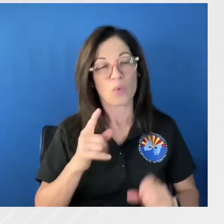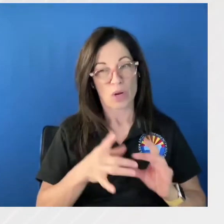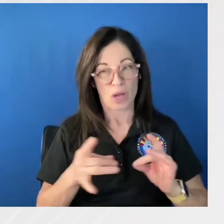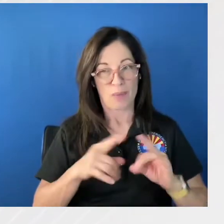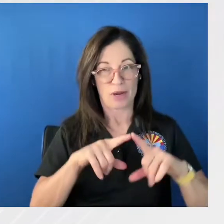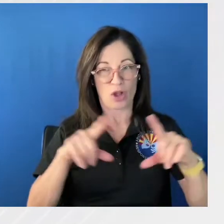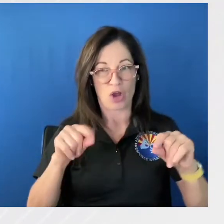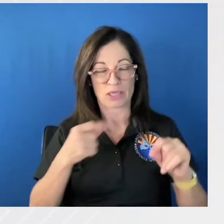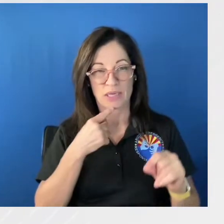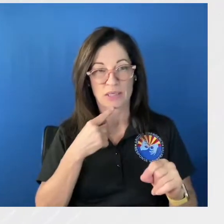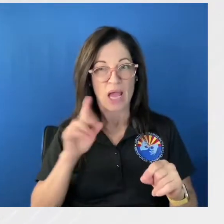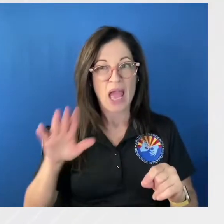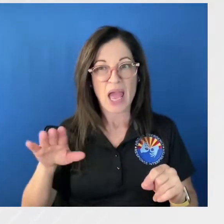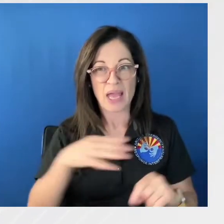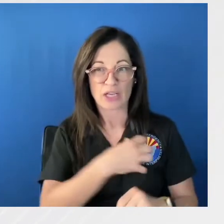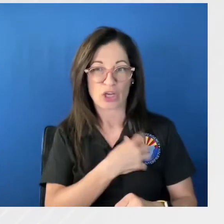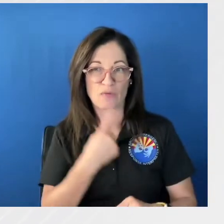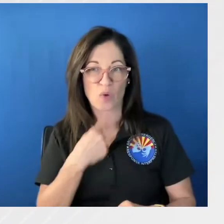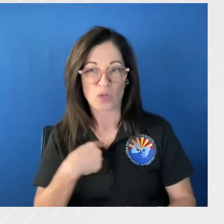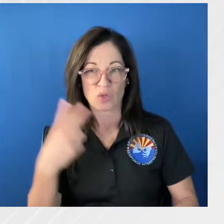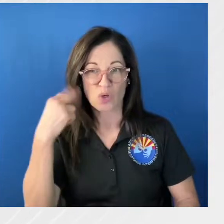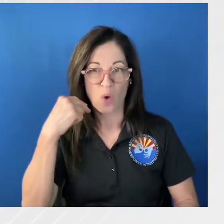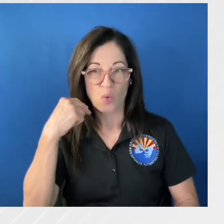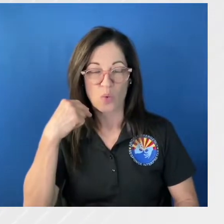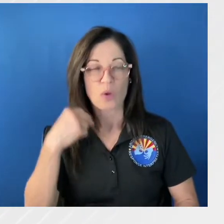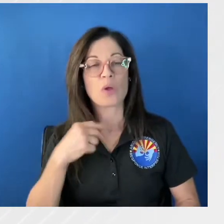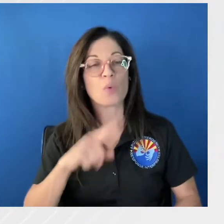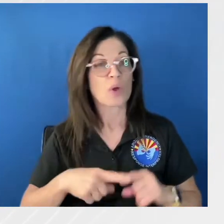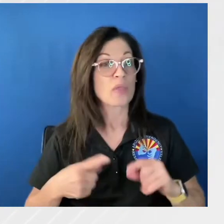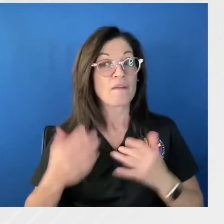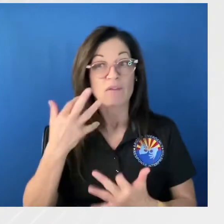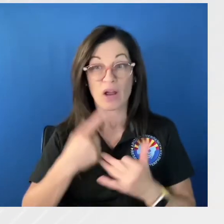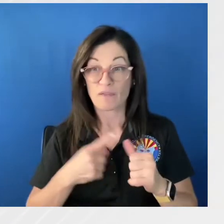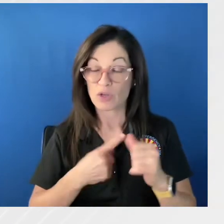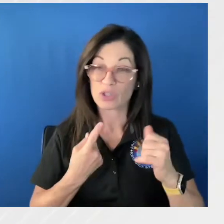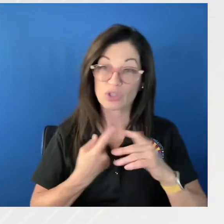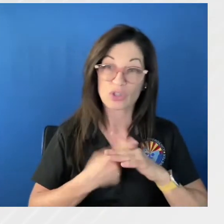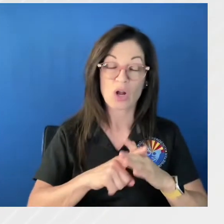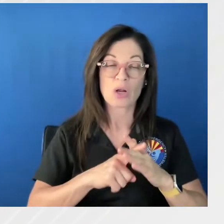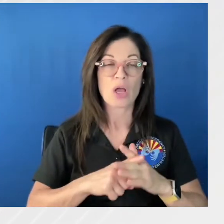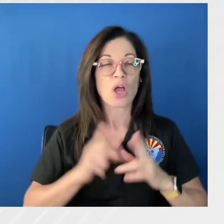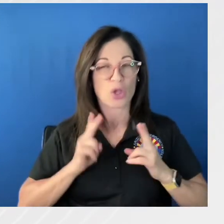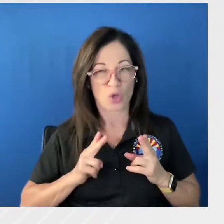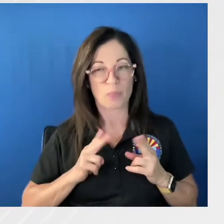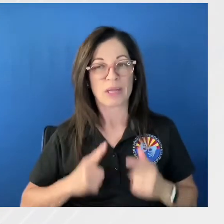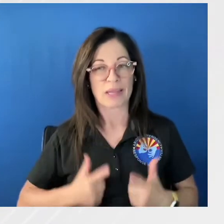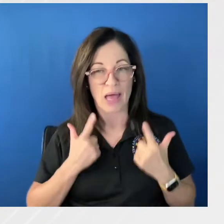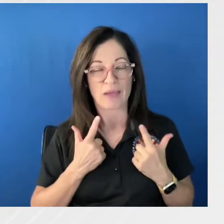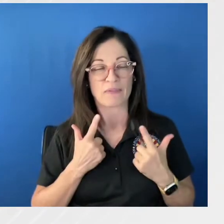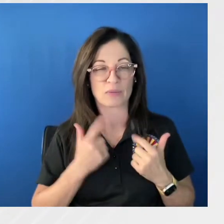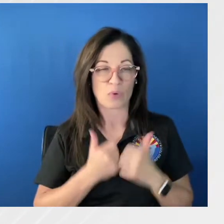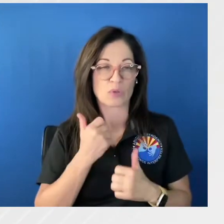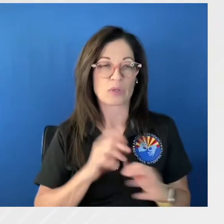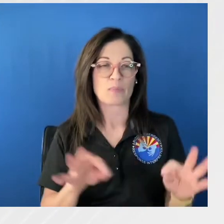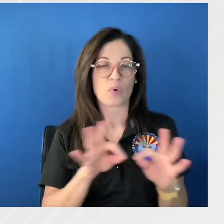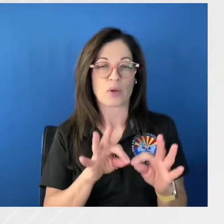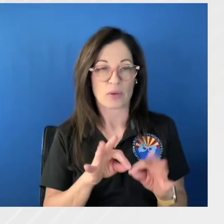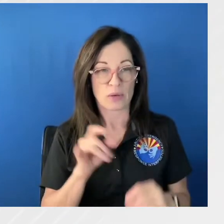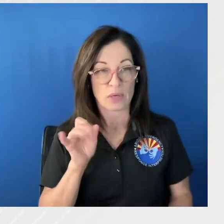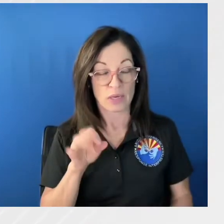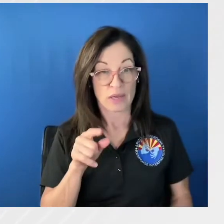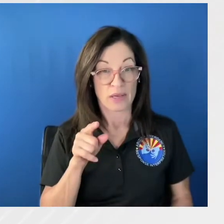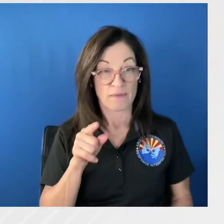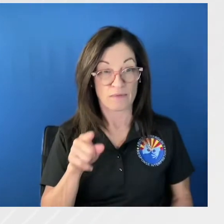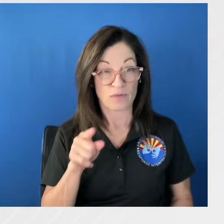we were told by the sheriff, no. When the fire first starts, it's always human life is where we're at. So if you're out, the answer is